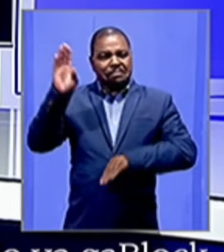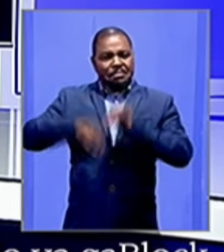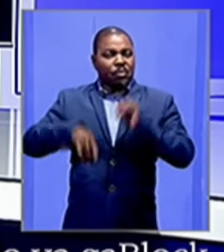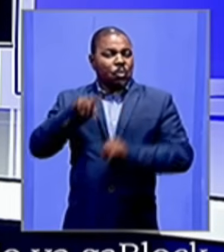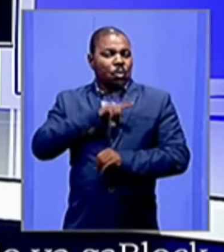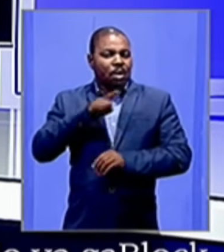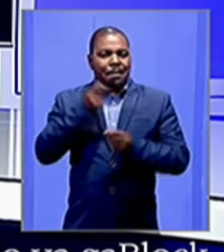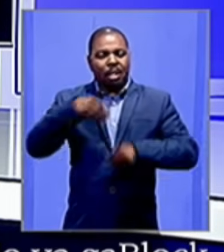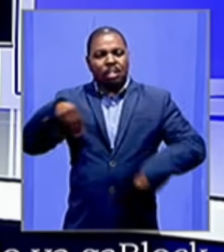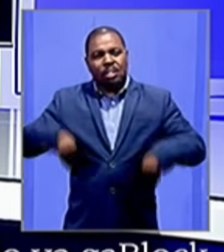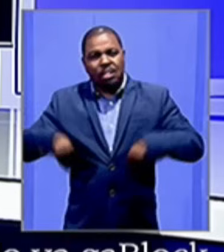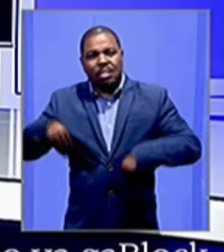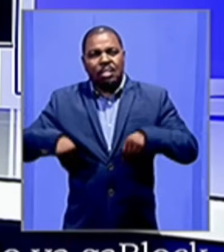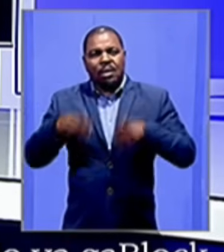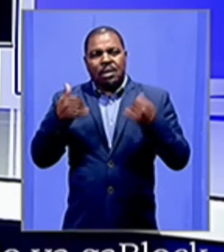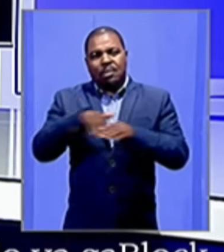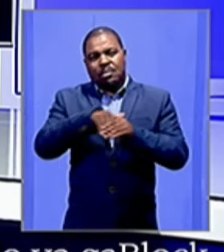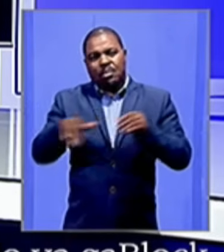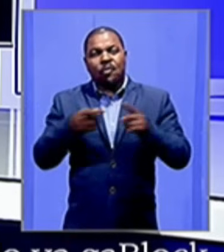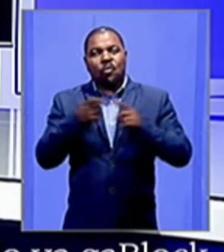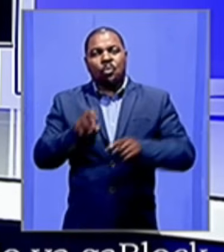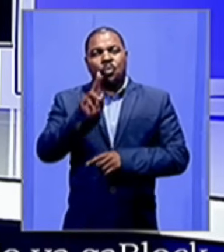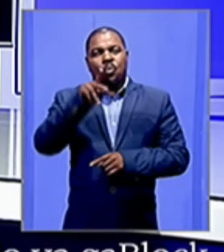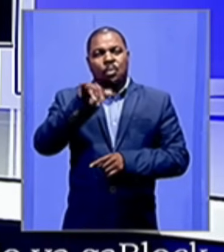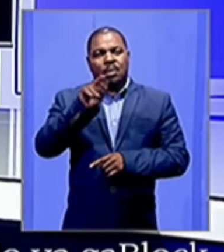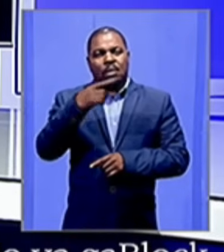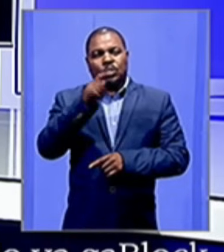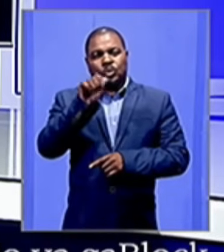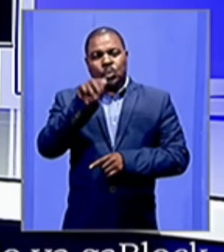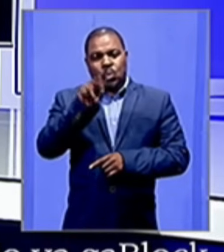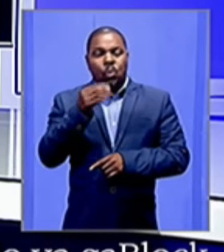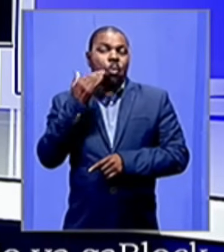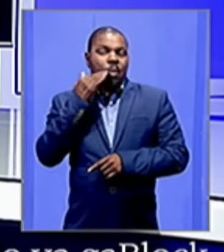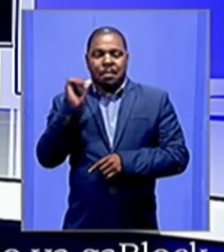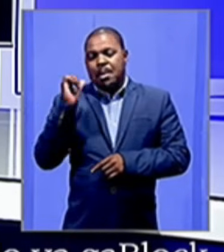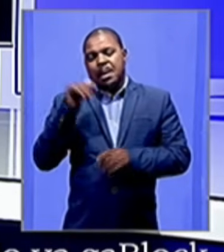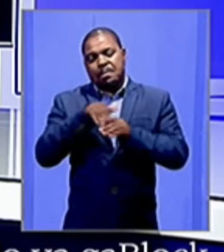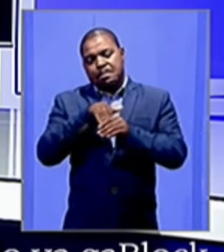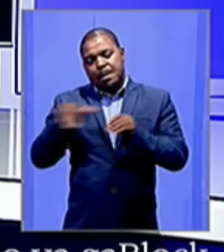bonweenwee jwa madi o golotswe go tswa kgolegelong ya Upington Maabane.